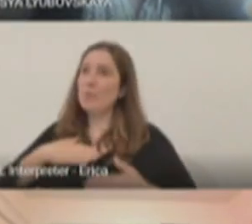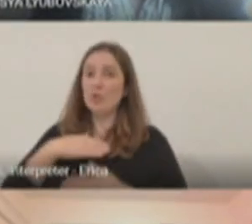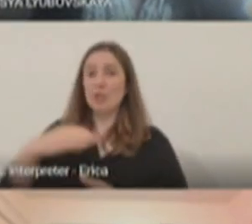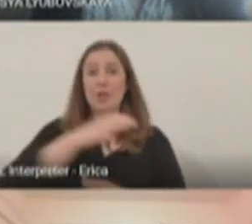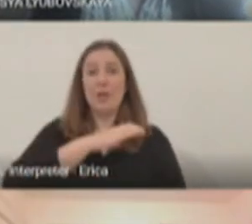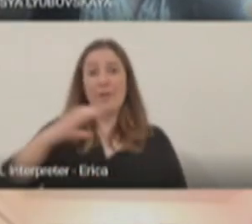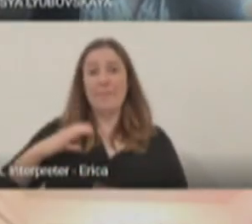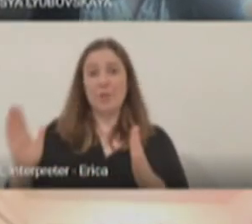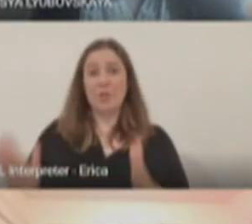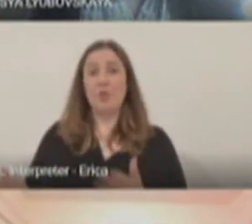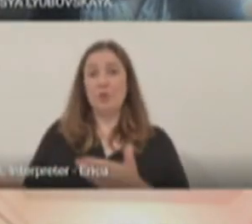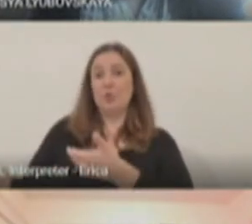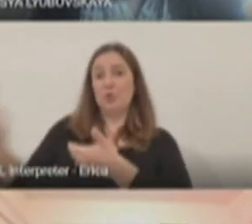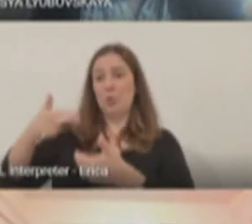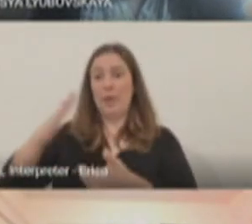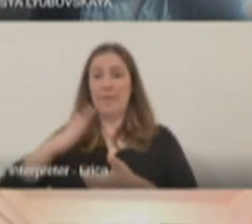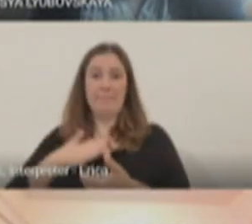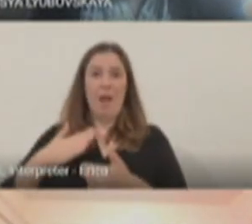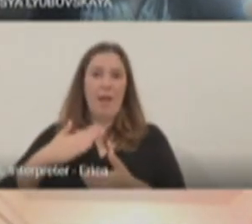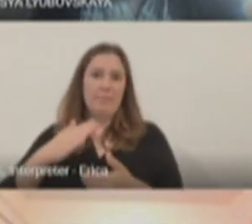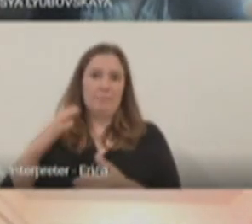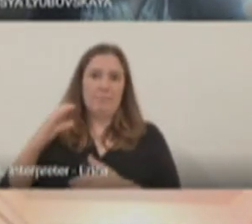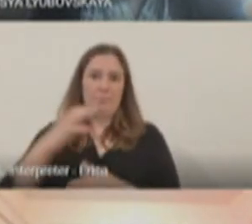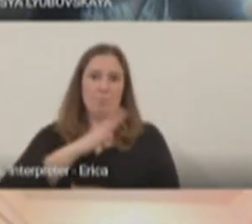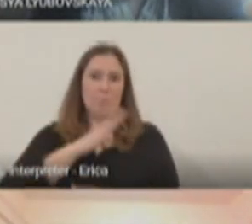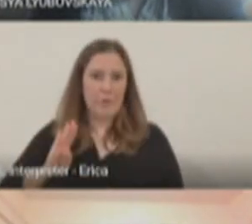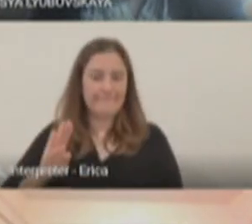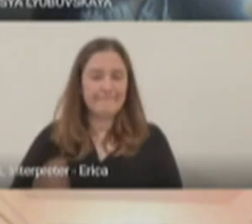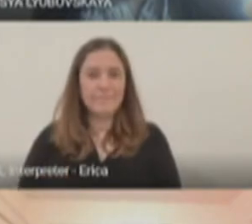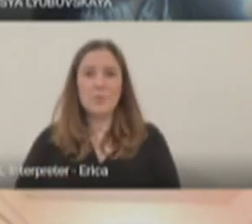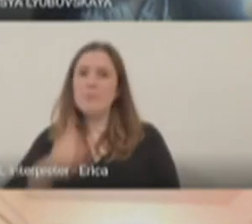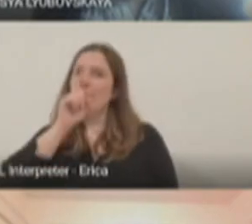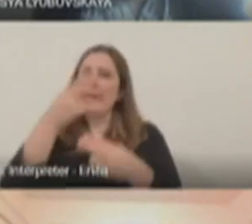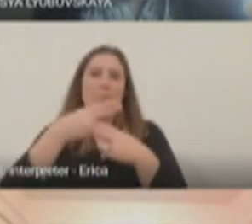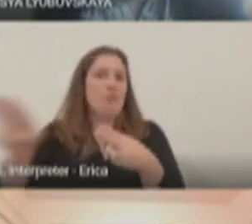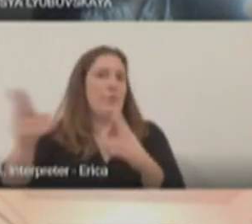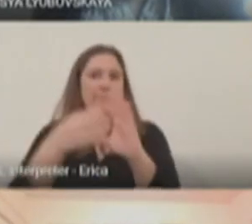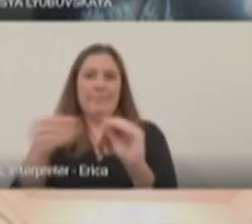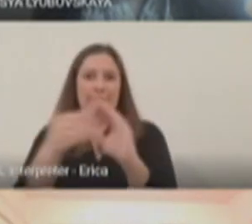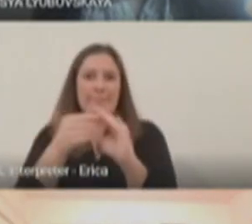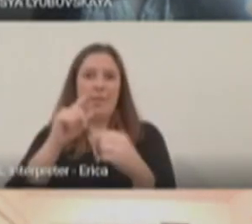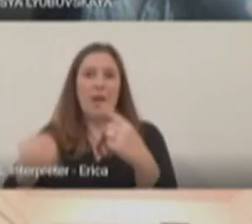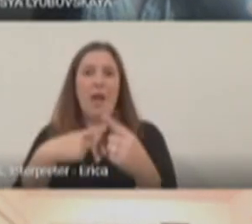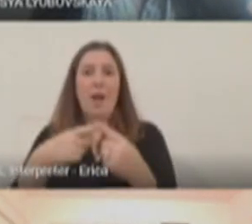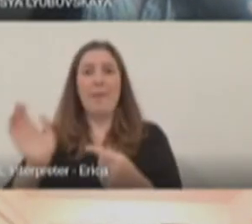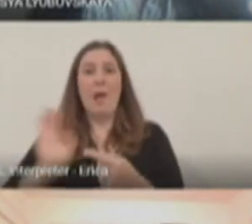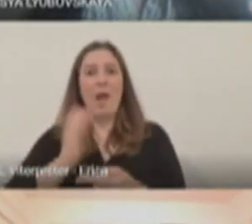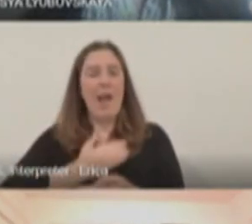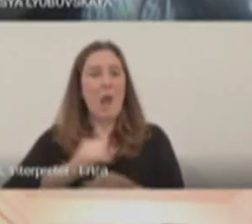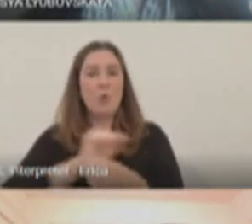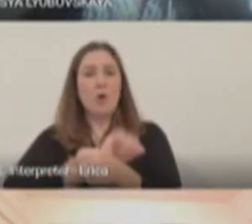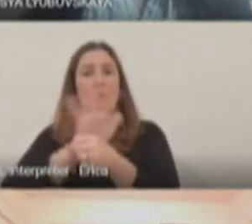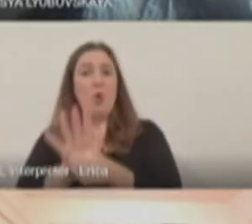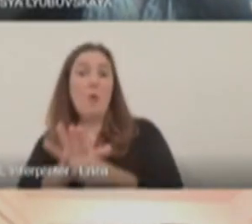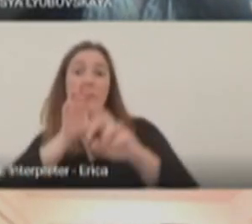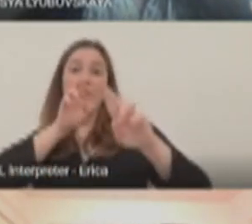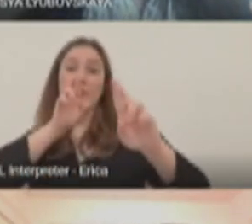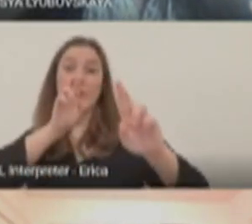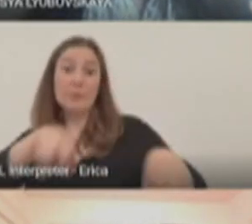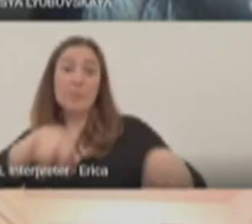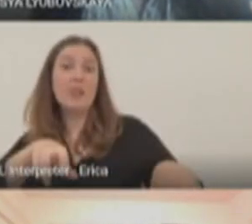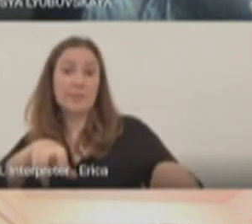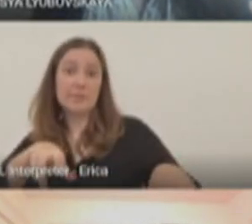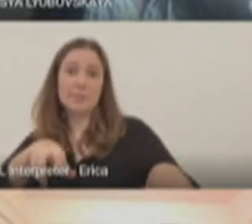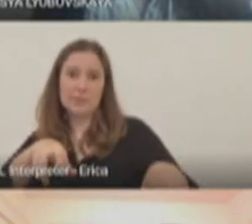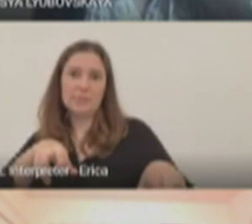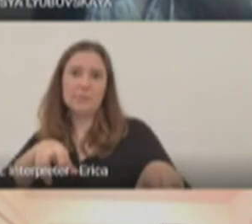do. I'm just joining you briefly to talk about some of our COVID response efforts, and